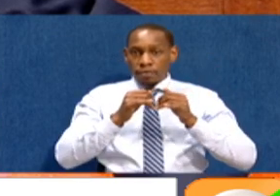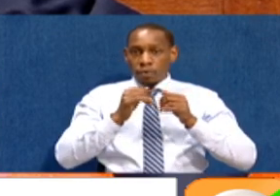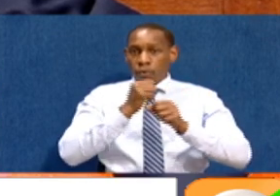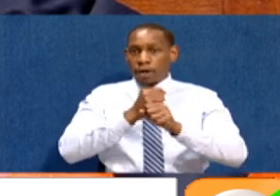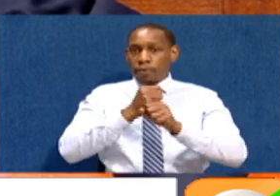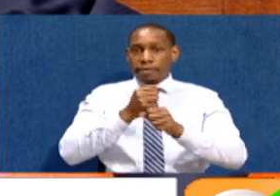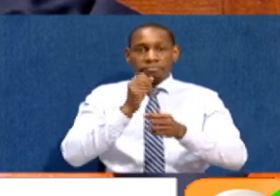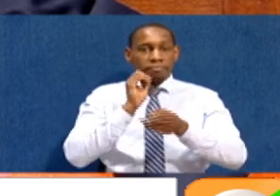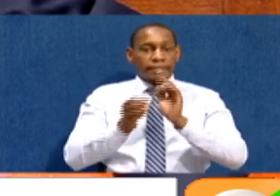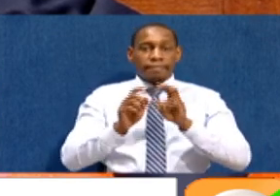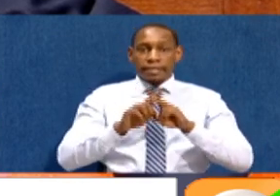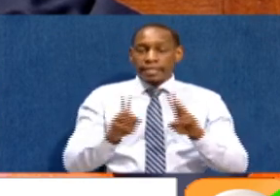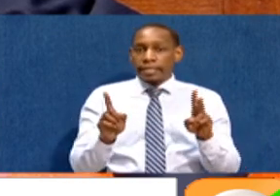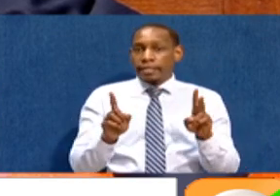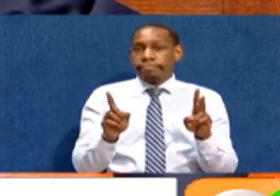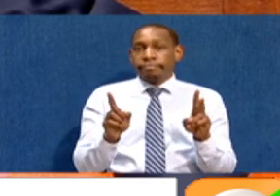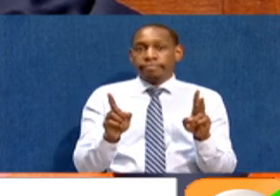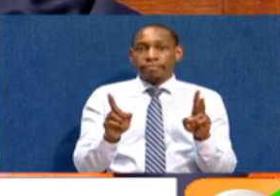could start